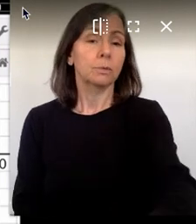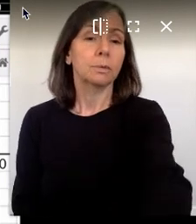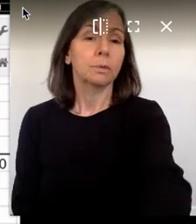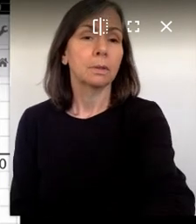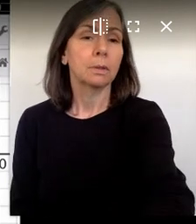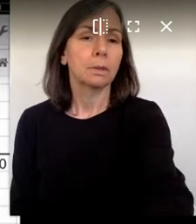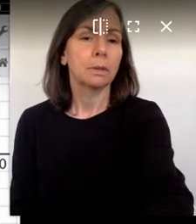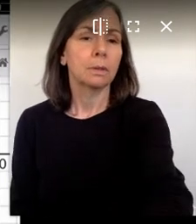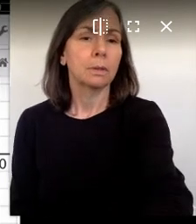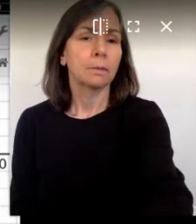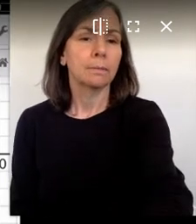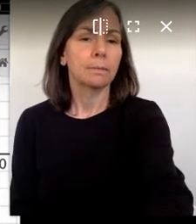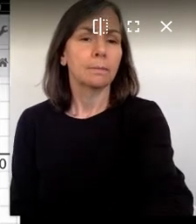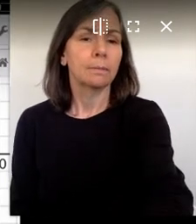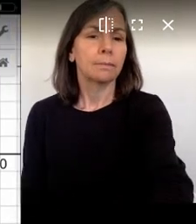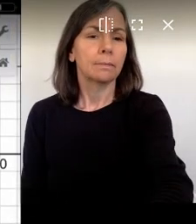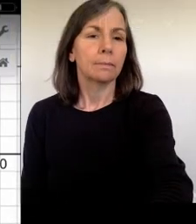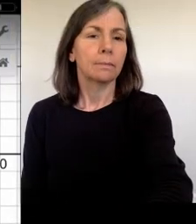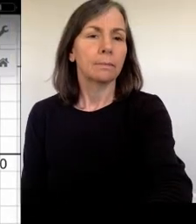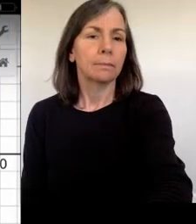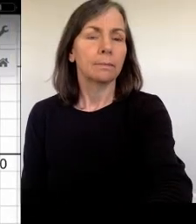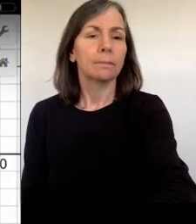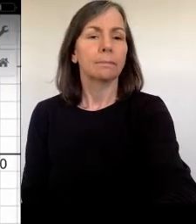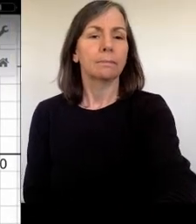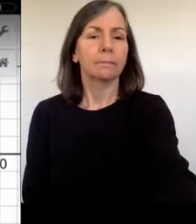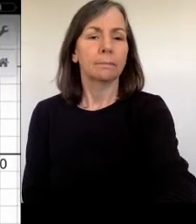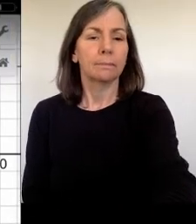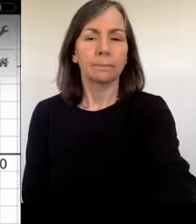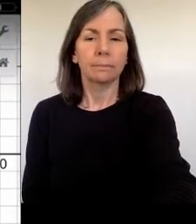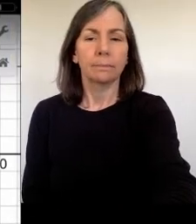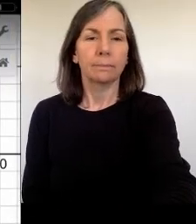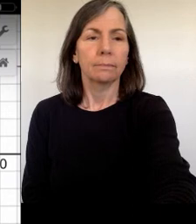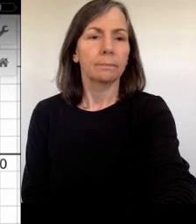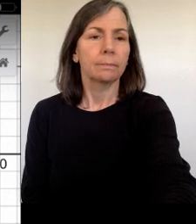So remember, you need both of your pictures.